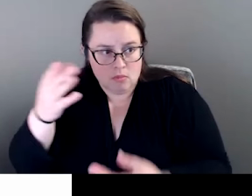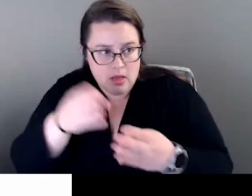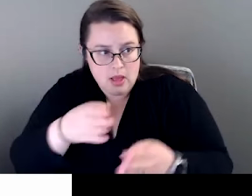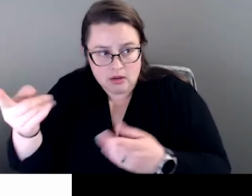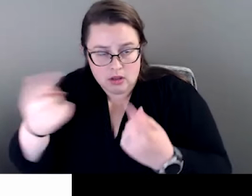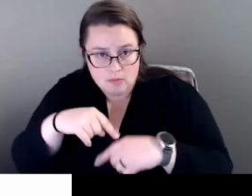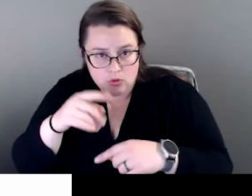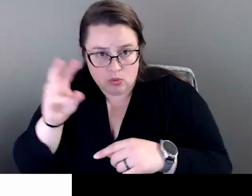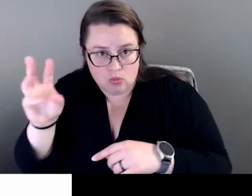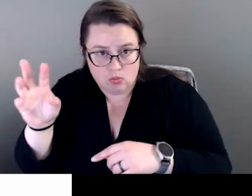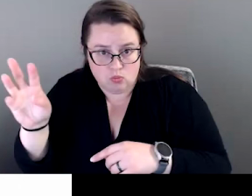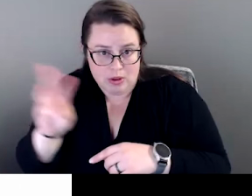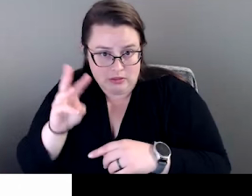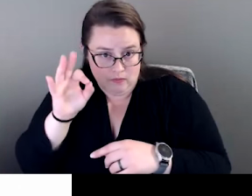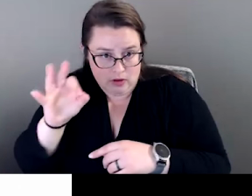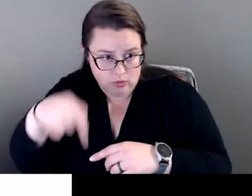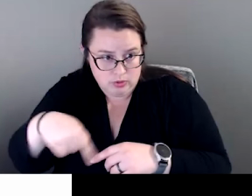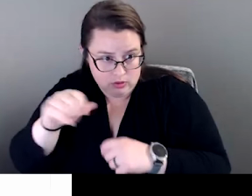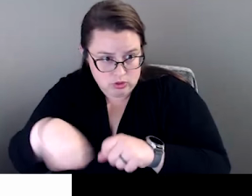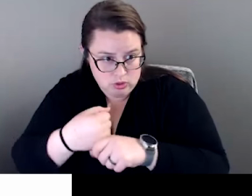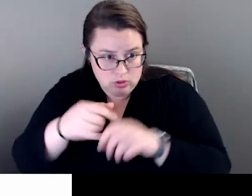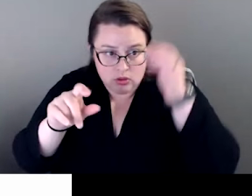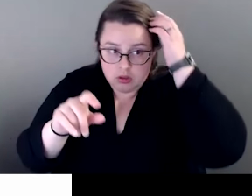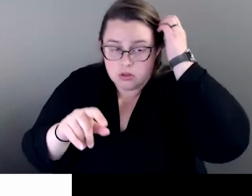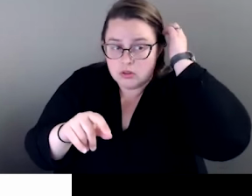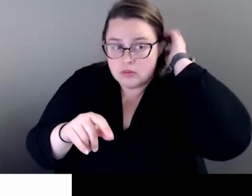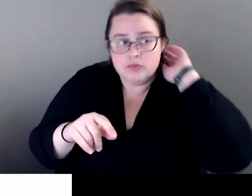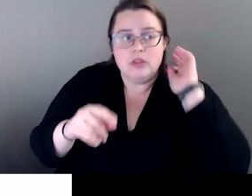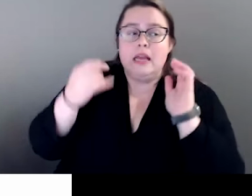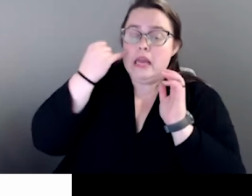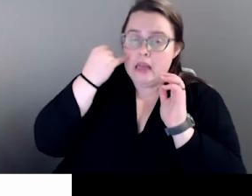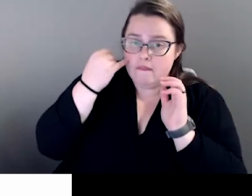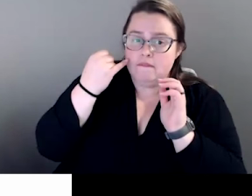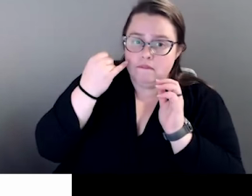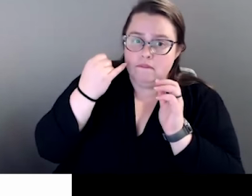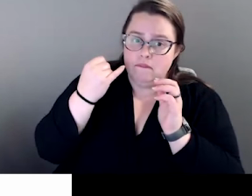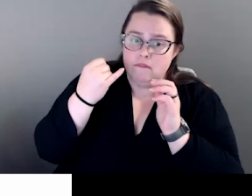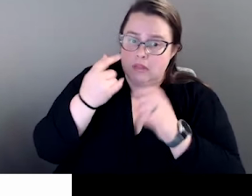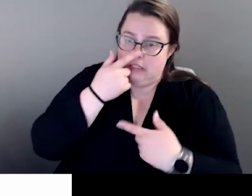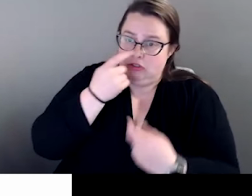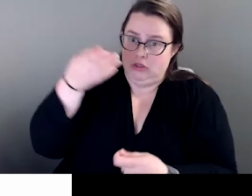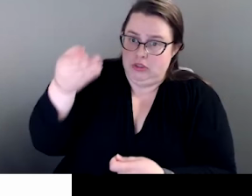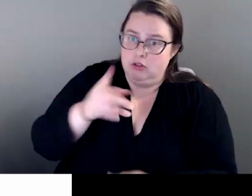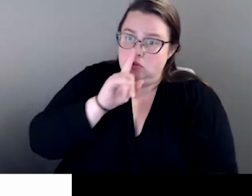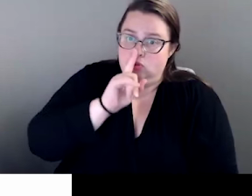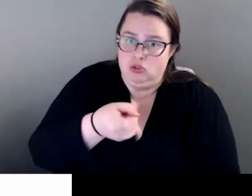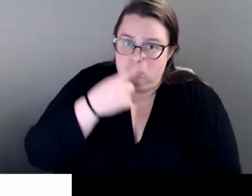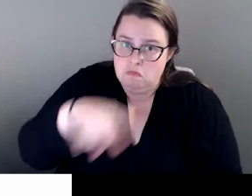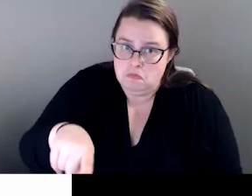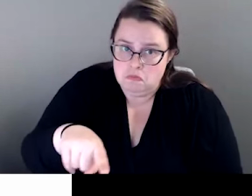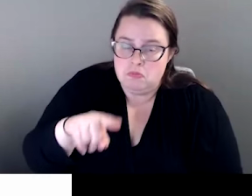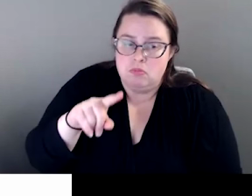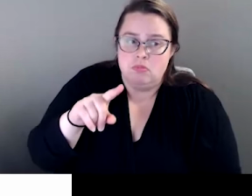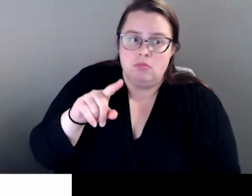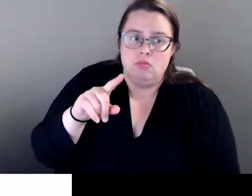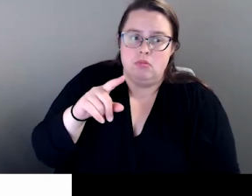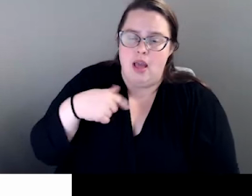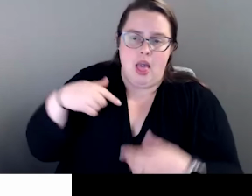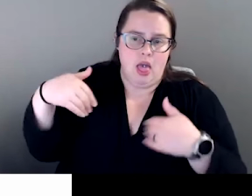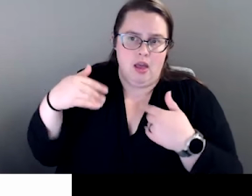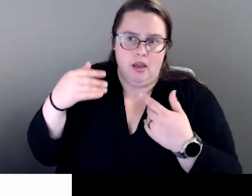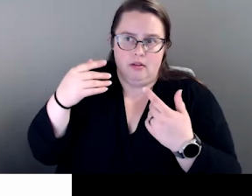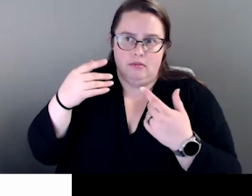year? If there is interest, then we will. I haven't thought too far about